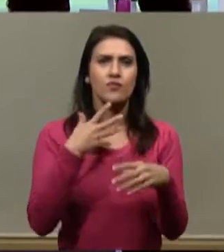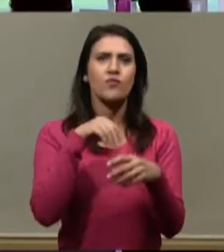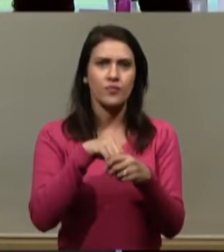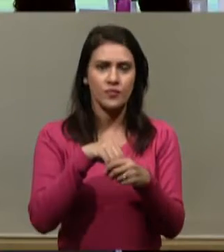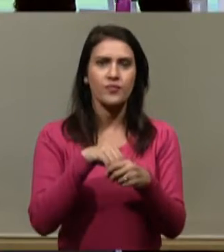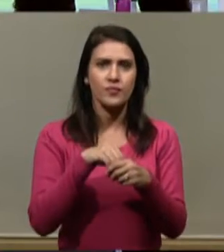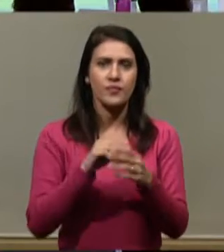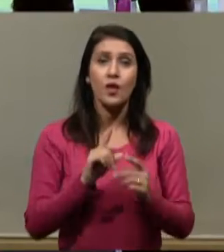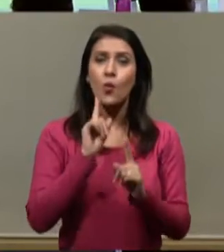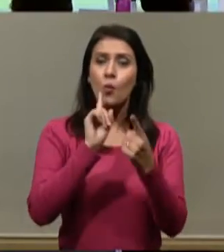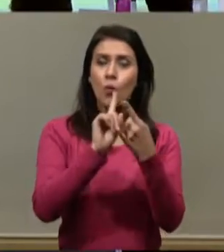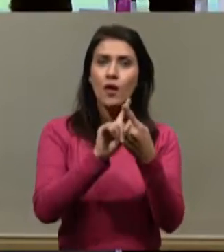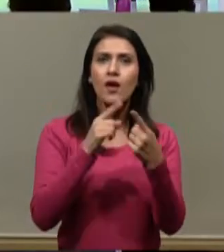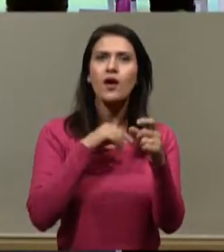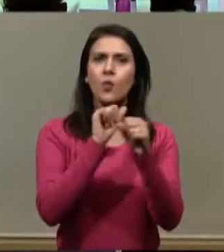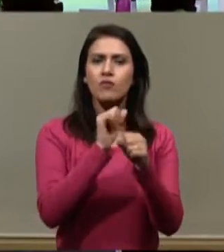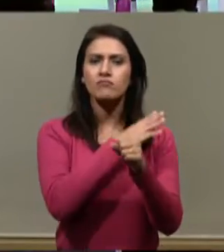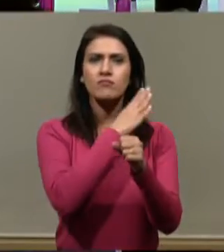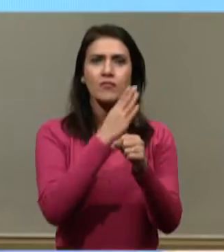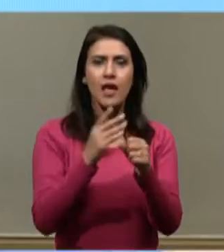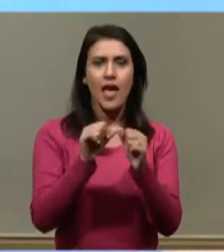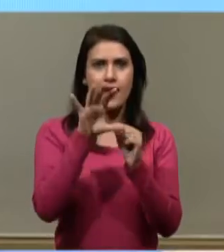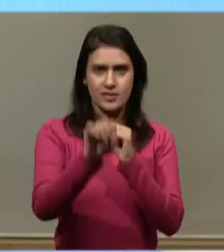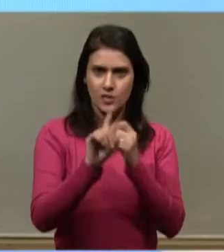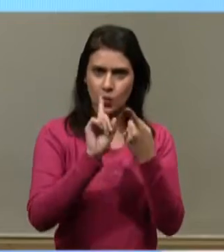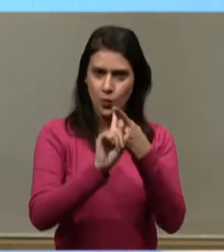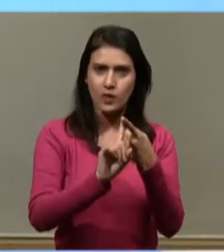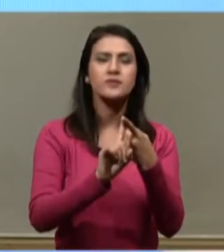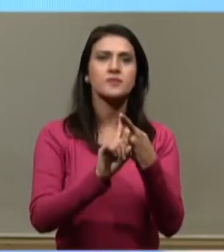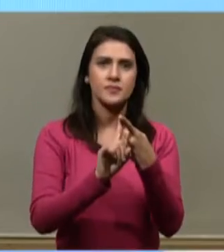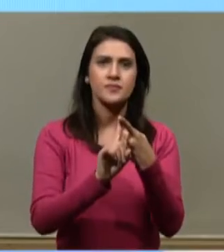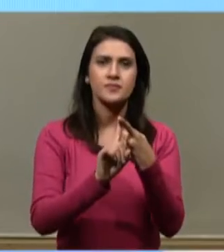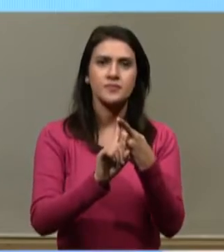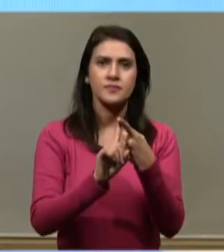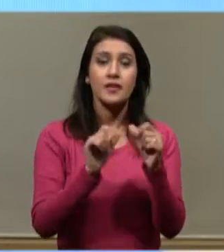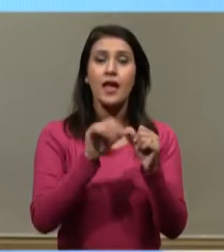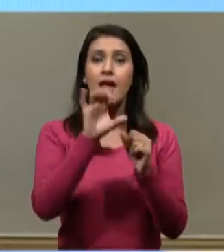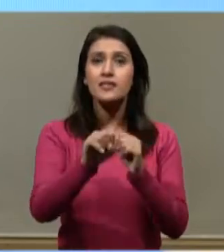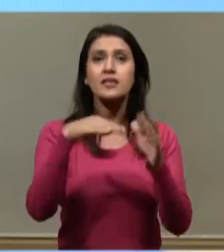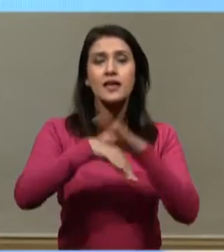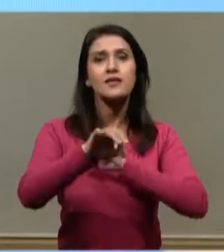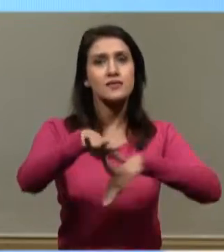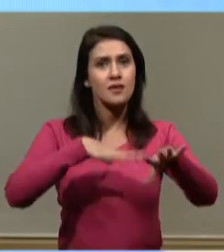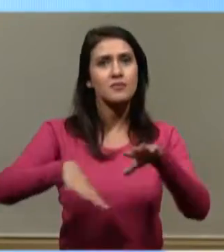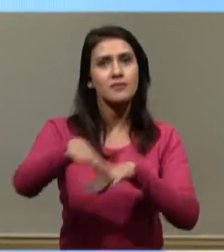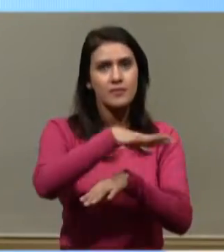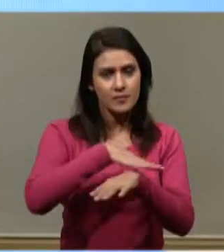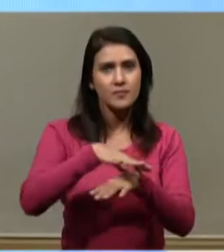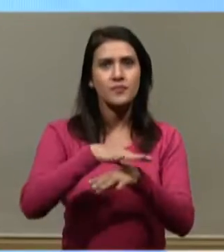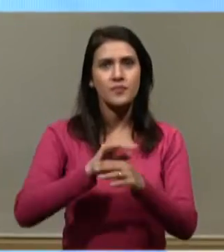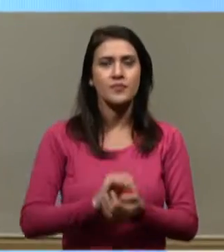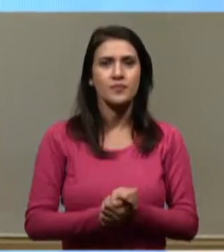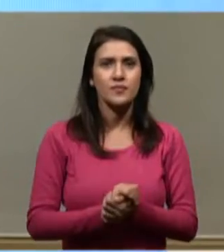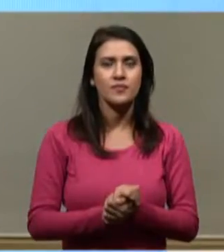of the aspects which we have covered is accessibility, particularly access to urban spaces. And really the